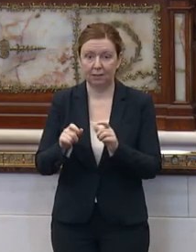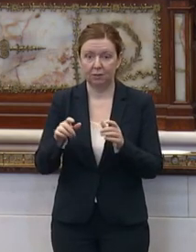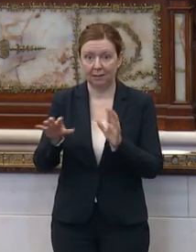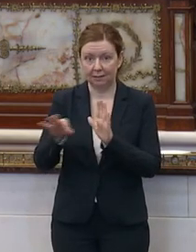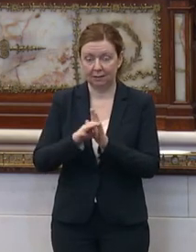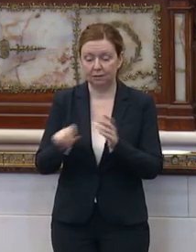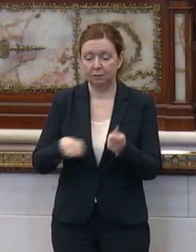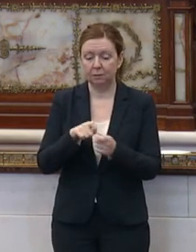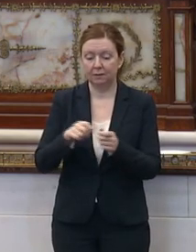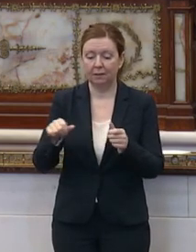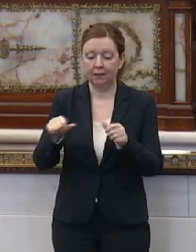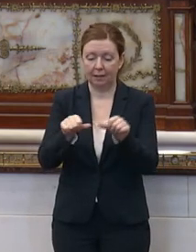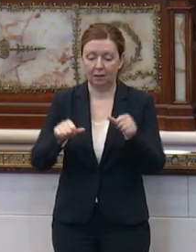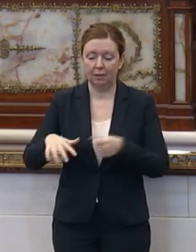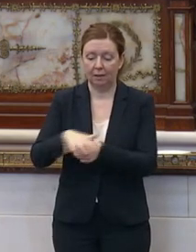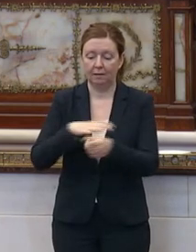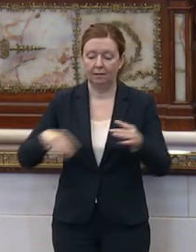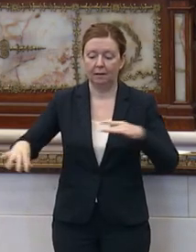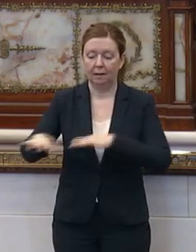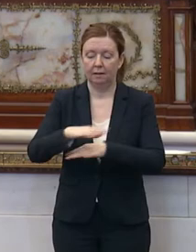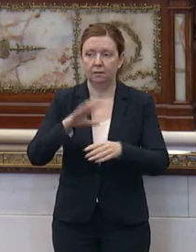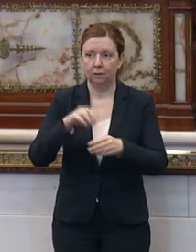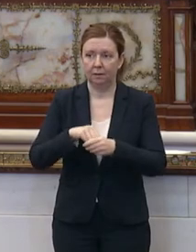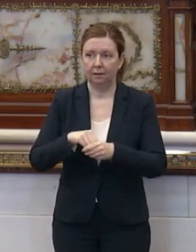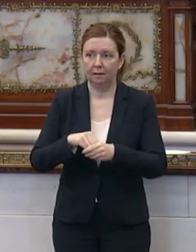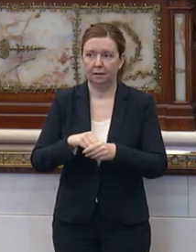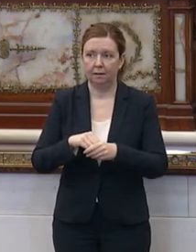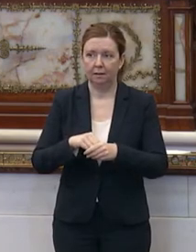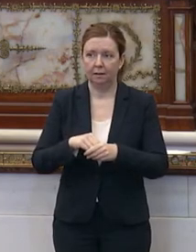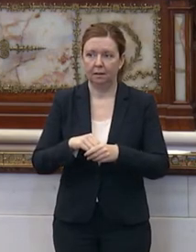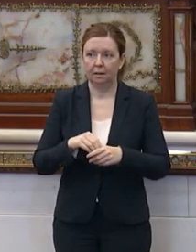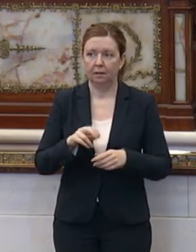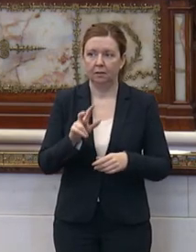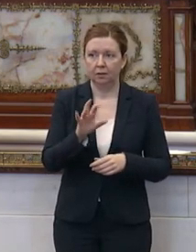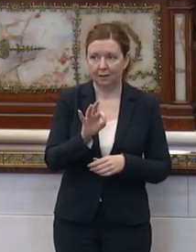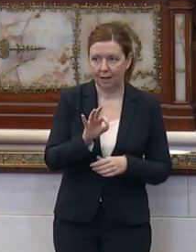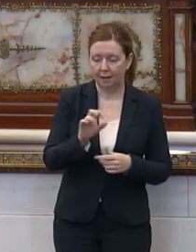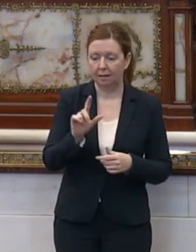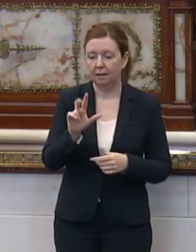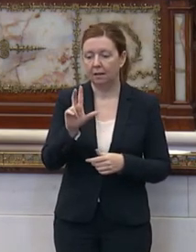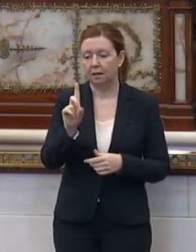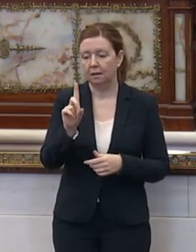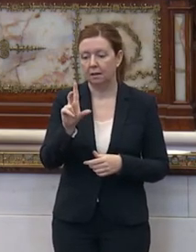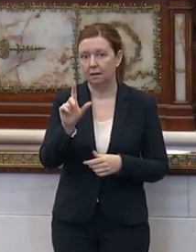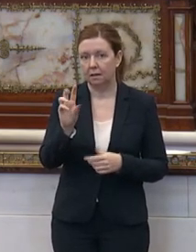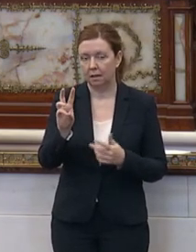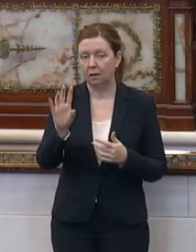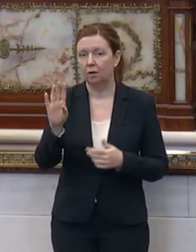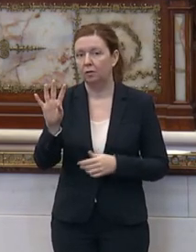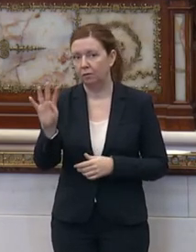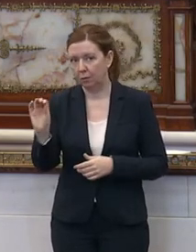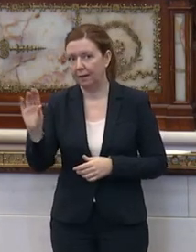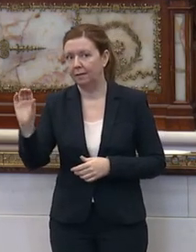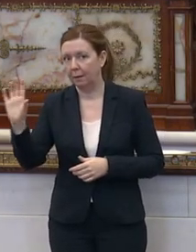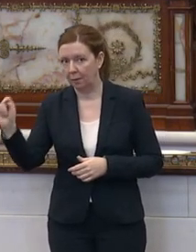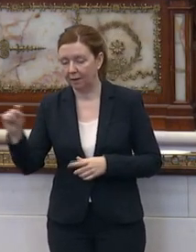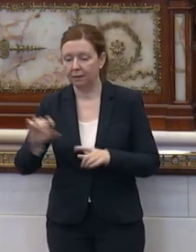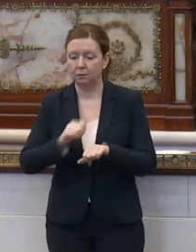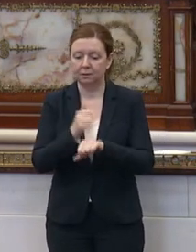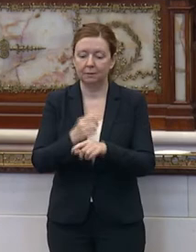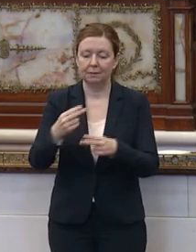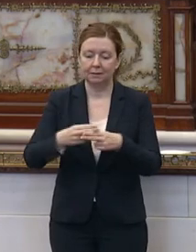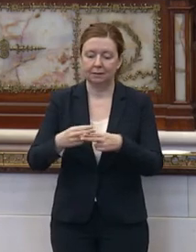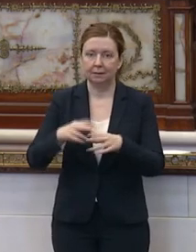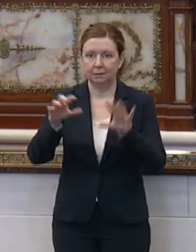designations of certain areas of land located within an area bounded by 39th Street, Ludlow Street, 40th Street, and Market Street to establish a